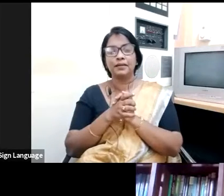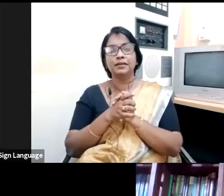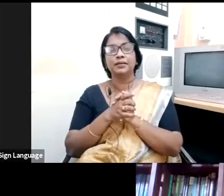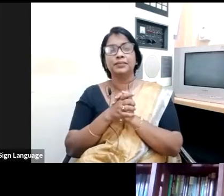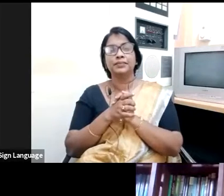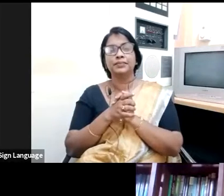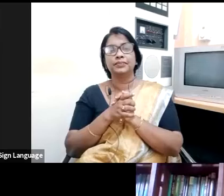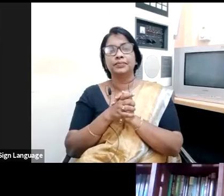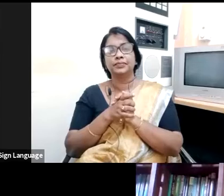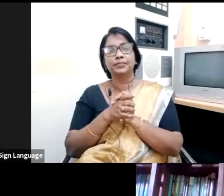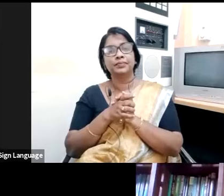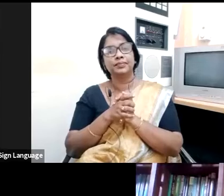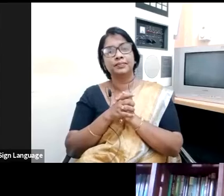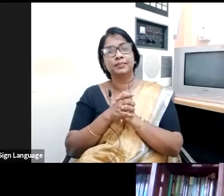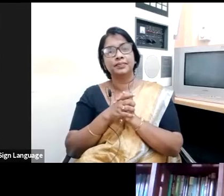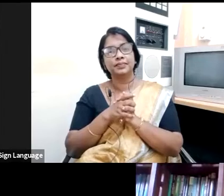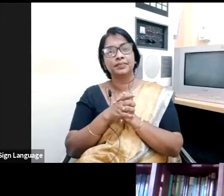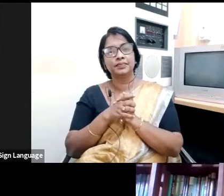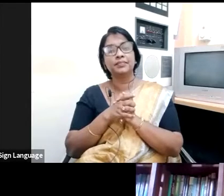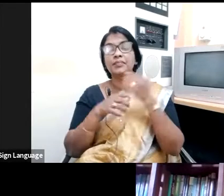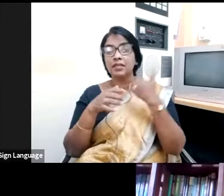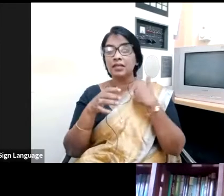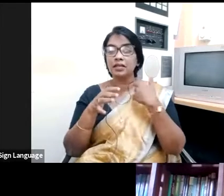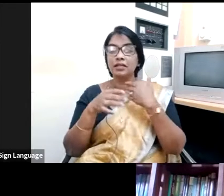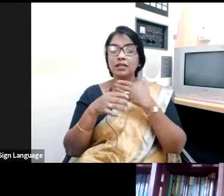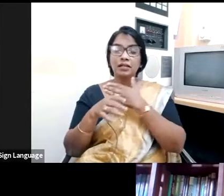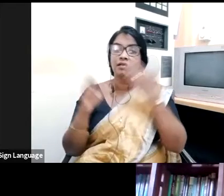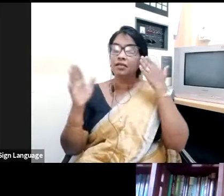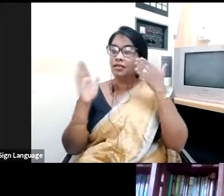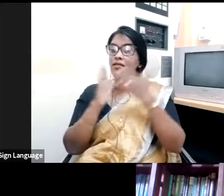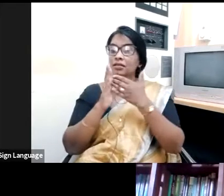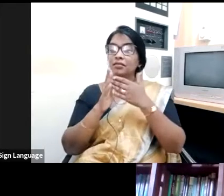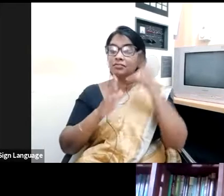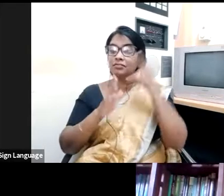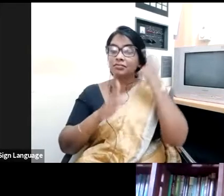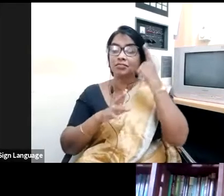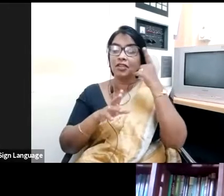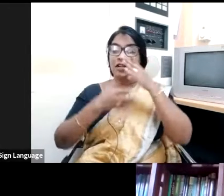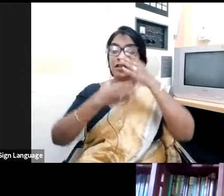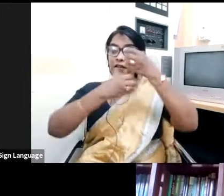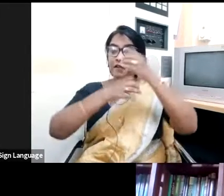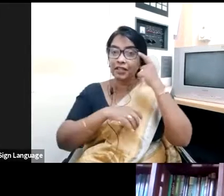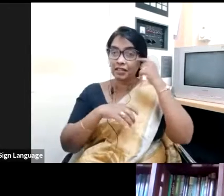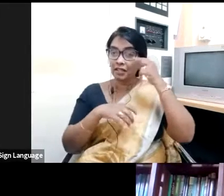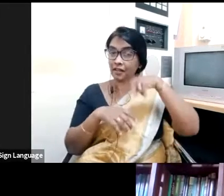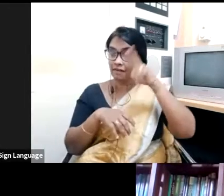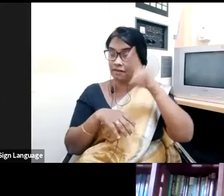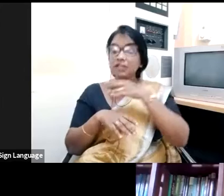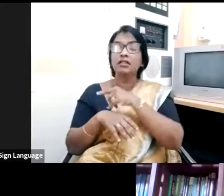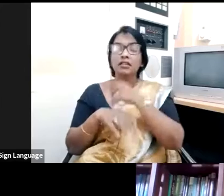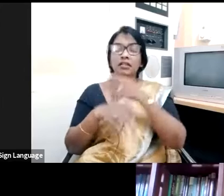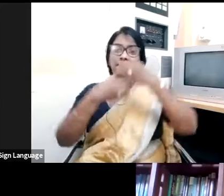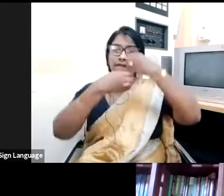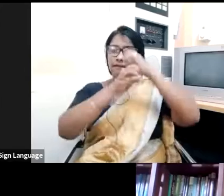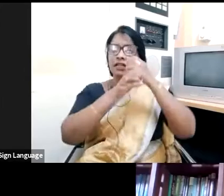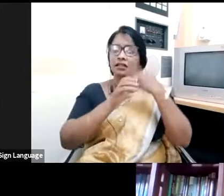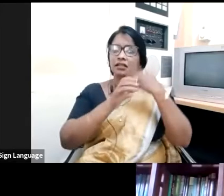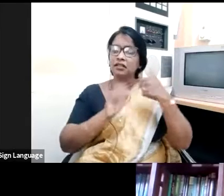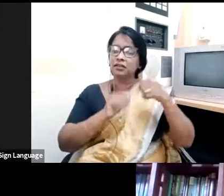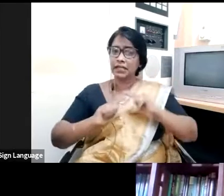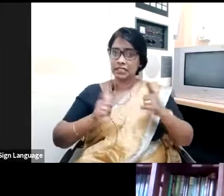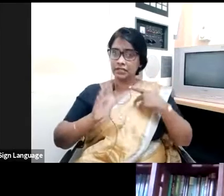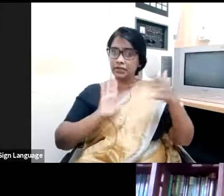science. I think if you believe in science and live with science, we wouldn't have been able to have a session like